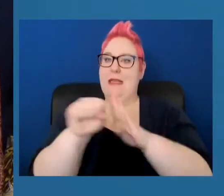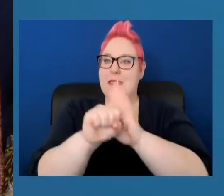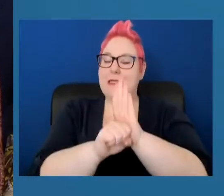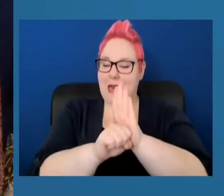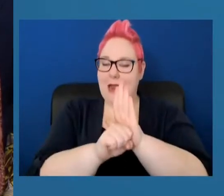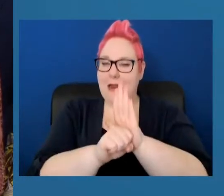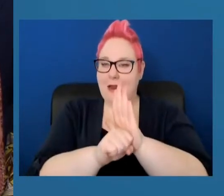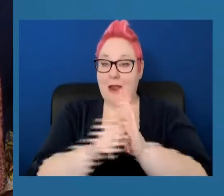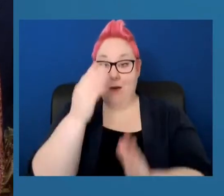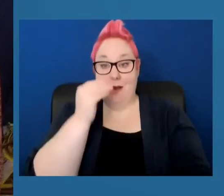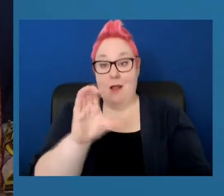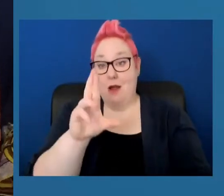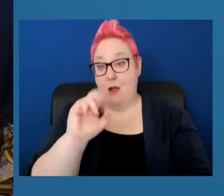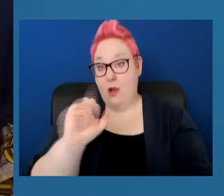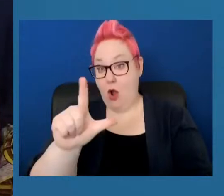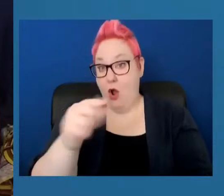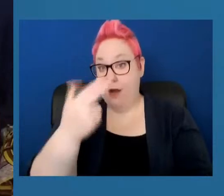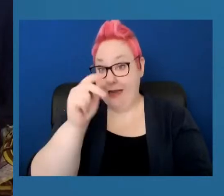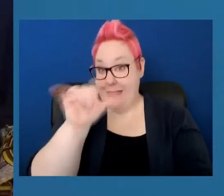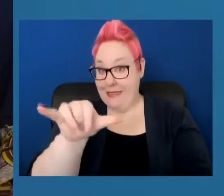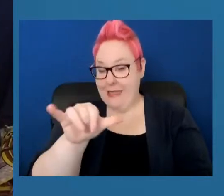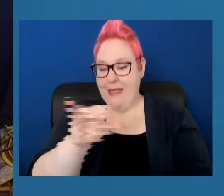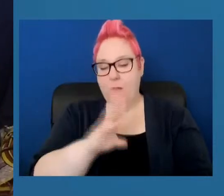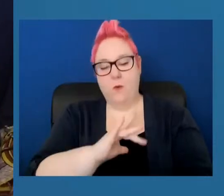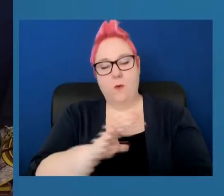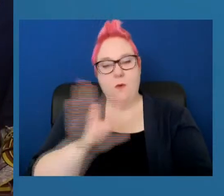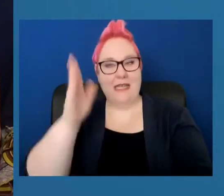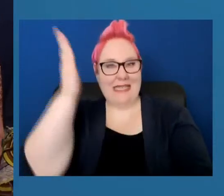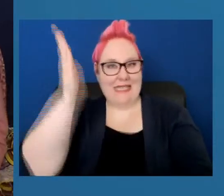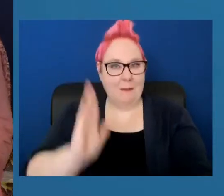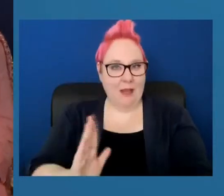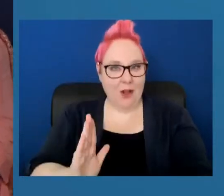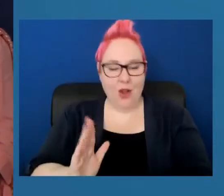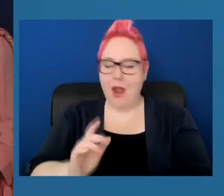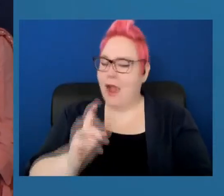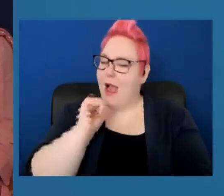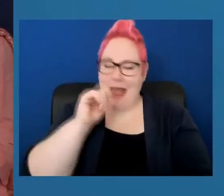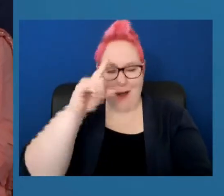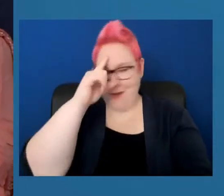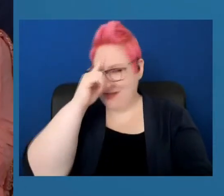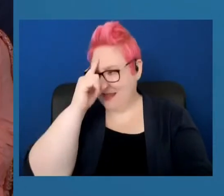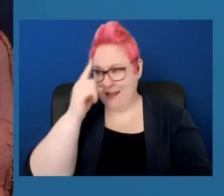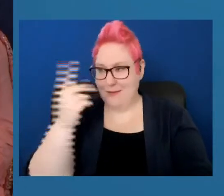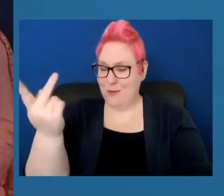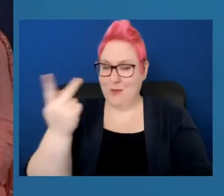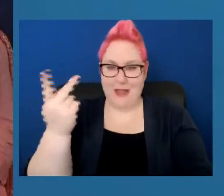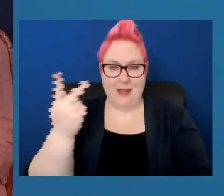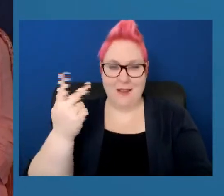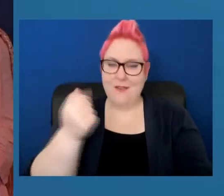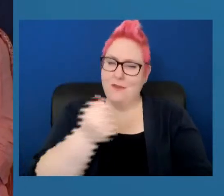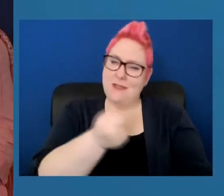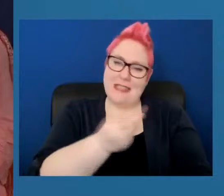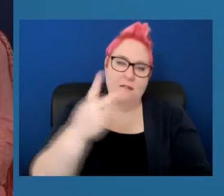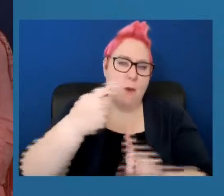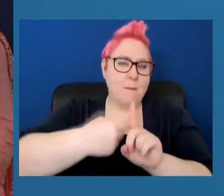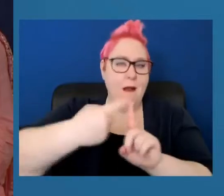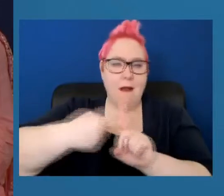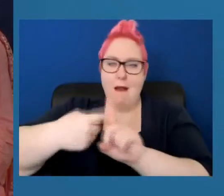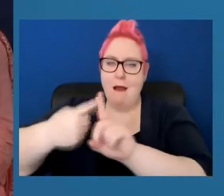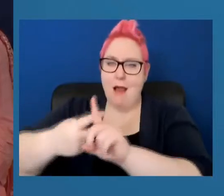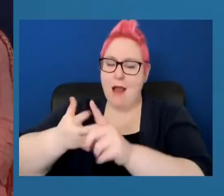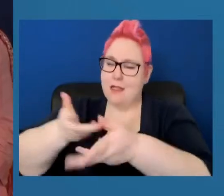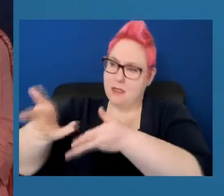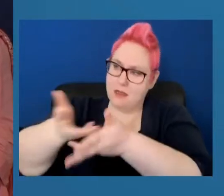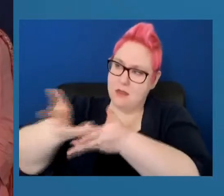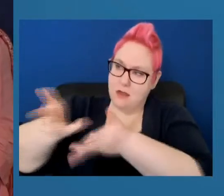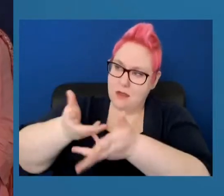Carl Heastie, the speaker. I don't think we had a single conversation for months where he didn't raise the issue of